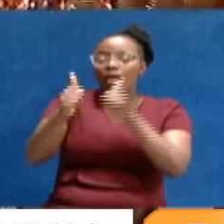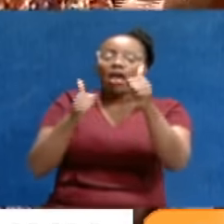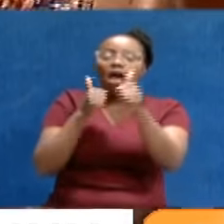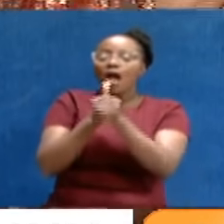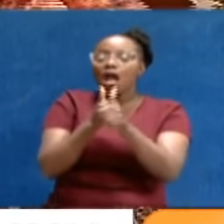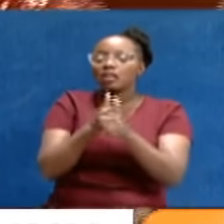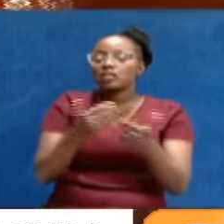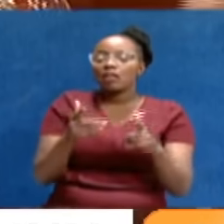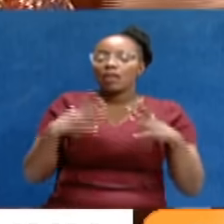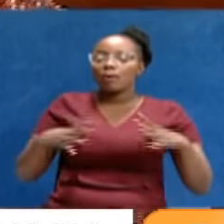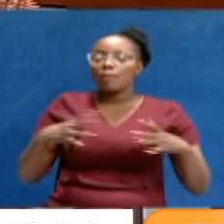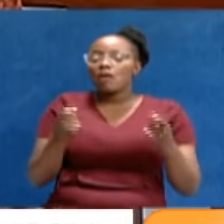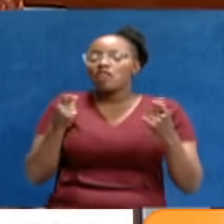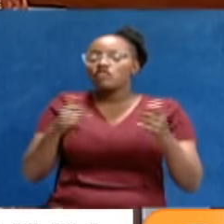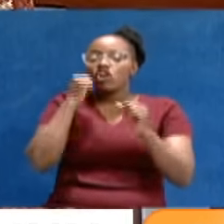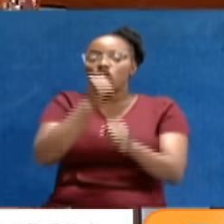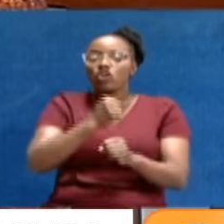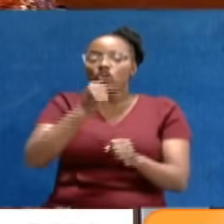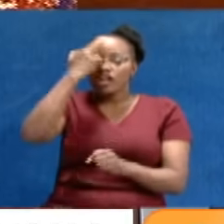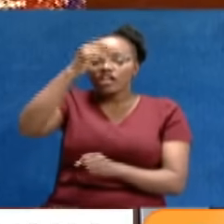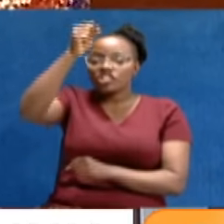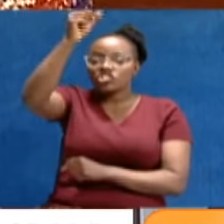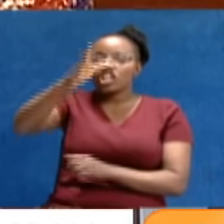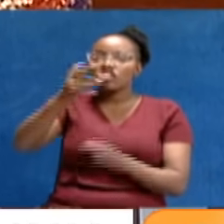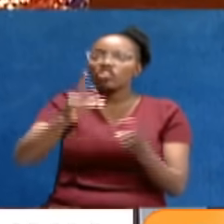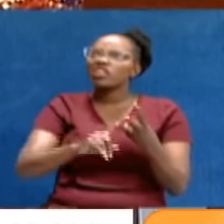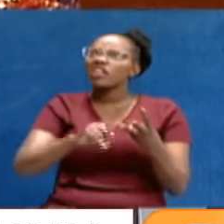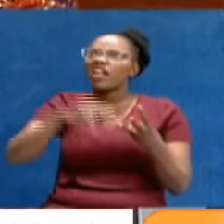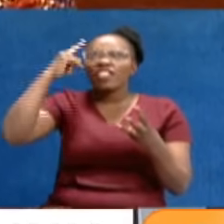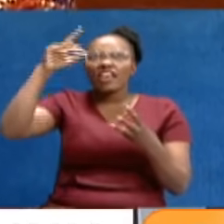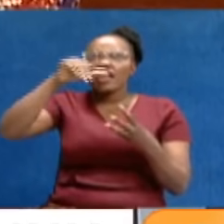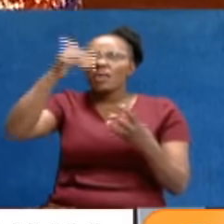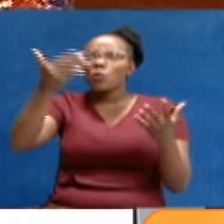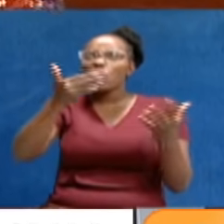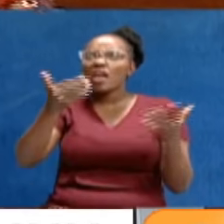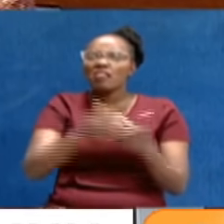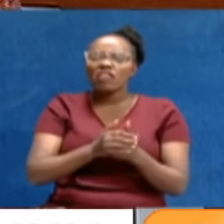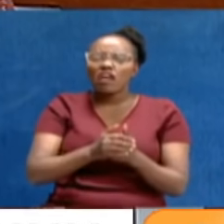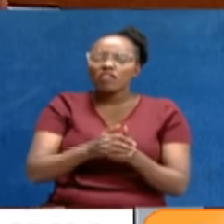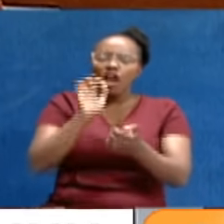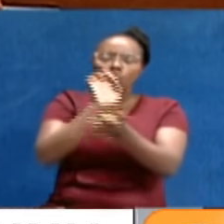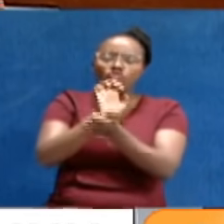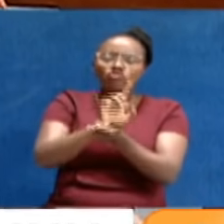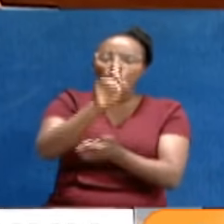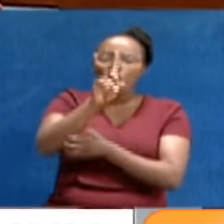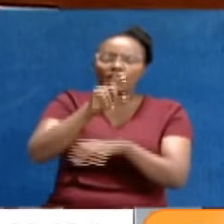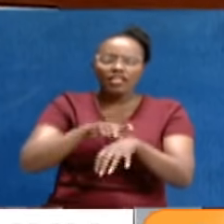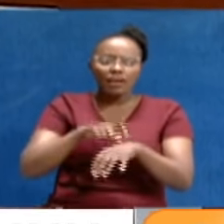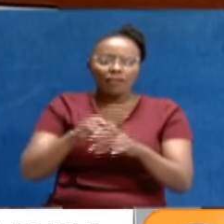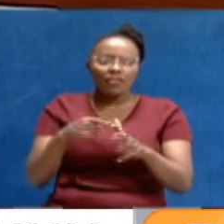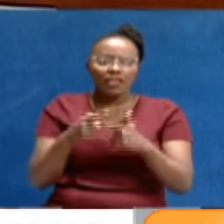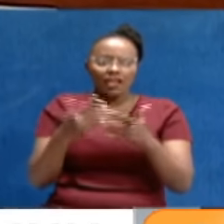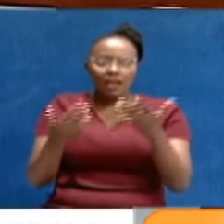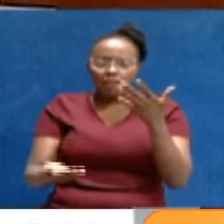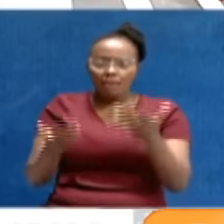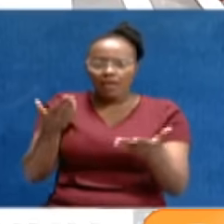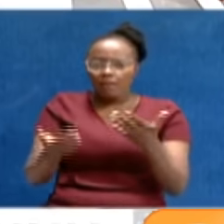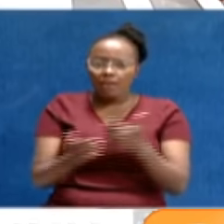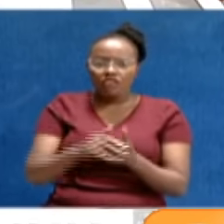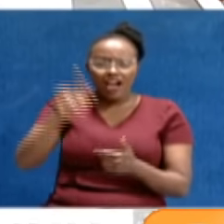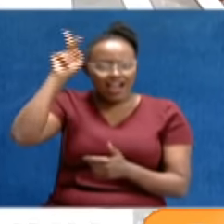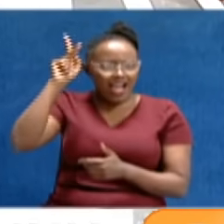the boardroom, in Ngong, Kajiado, I think also maybe Bondo at one stage, and maybe even where